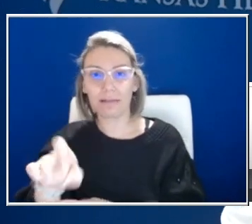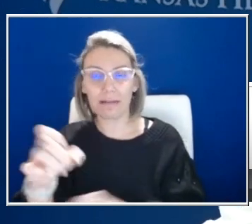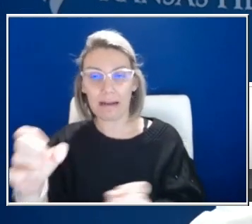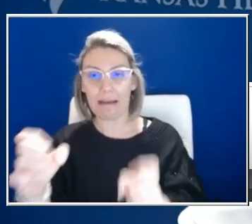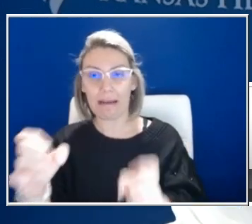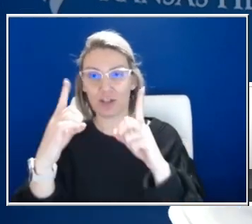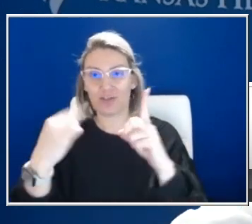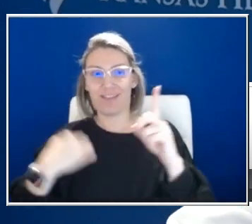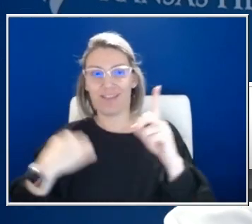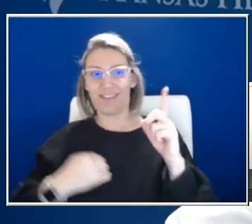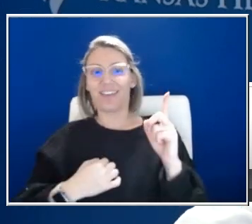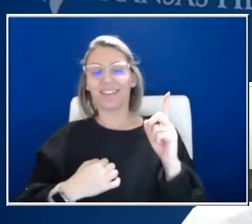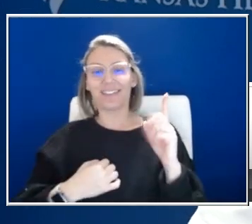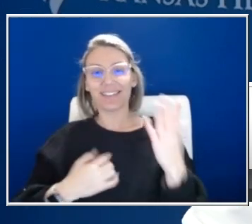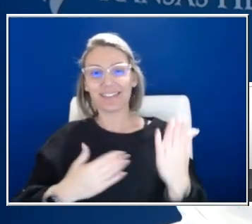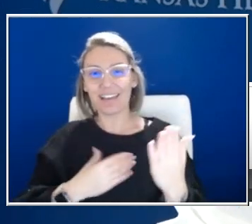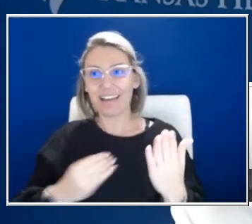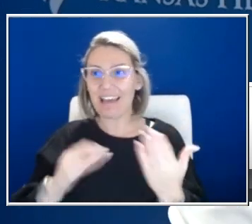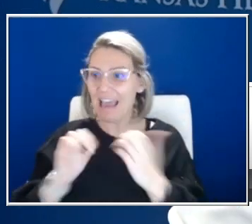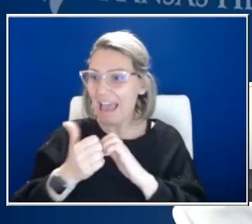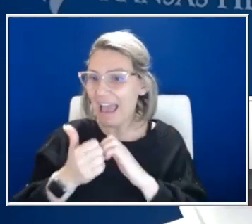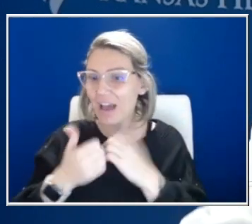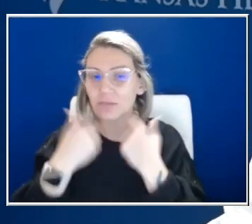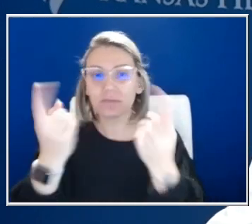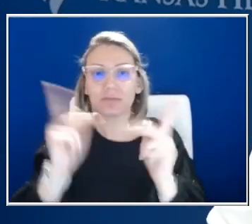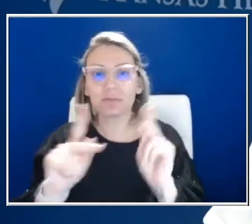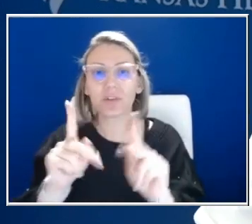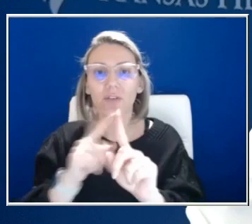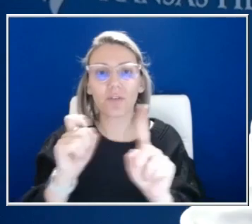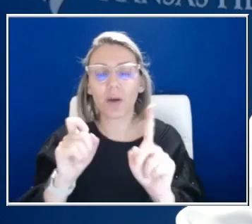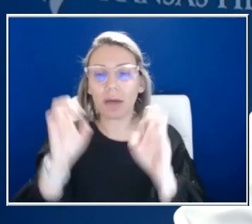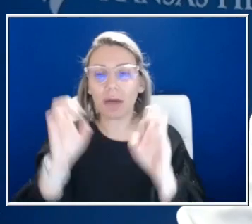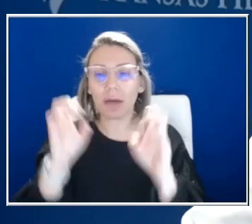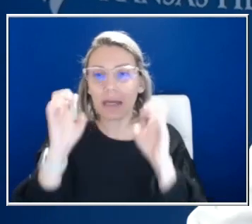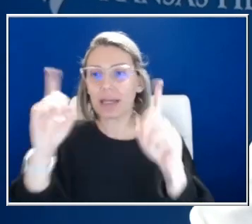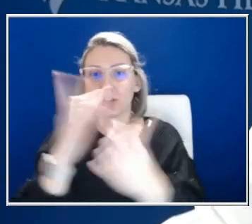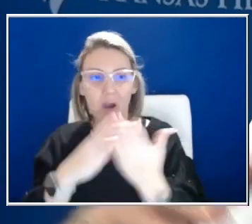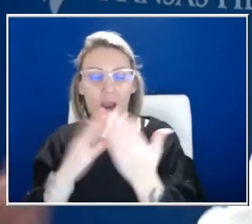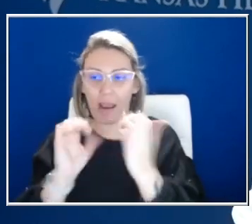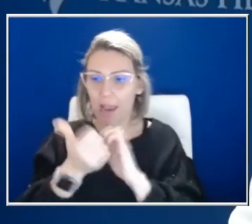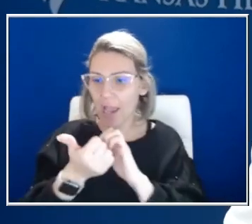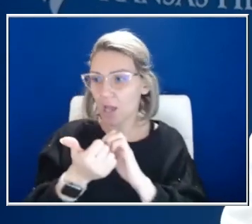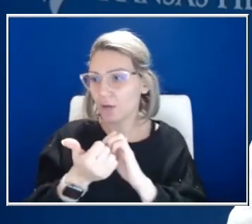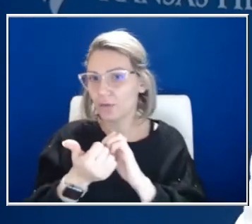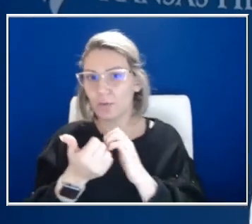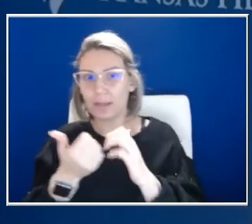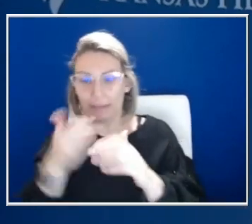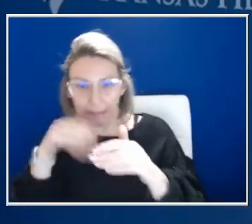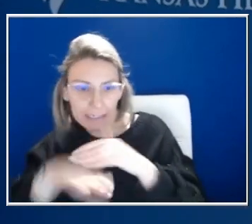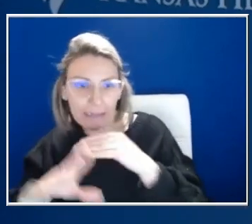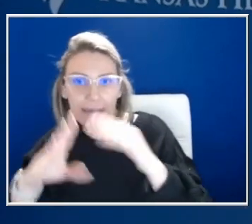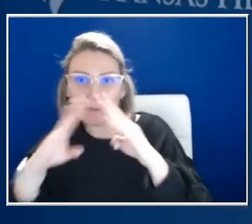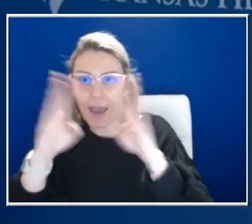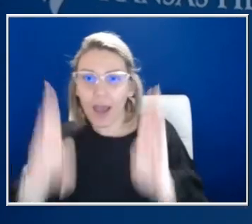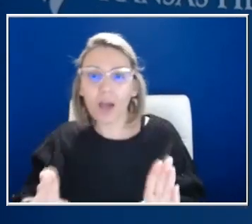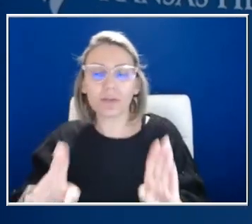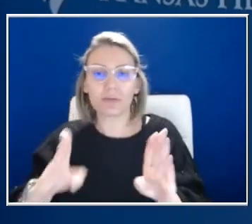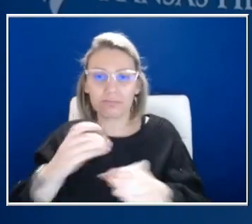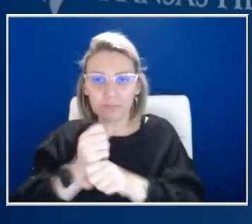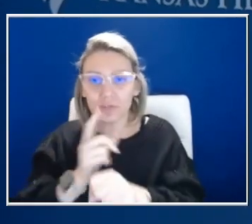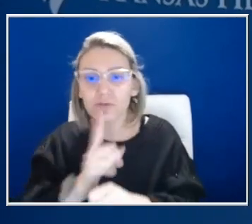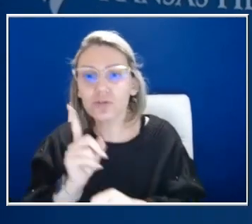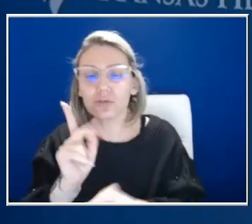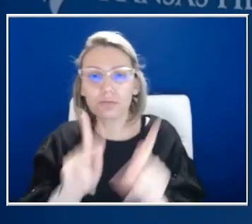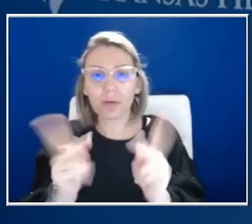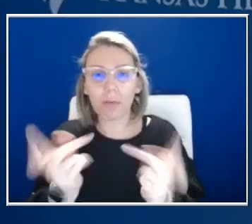know, on how to get the word out, especially from an education standpoint. How do we get in the household? And you know, make sure people understand these